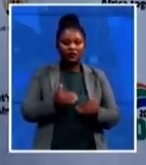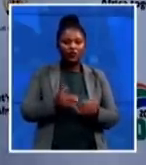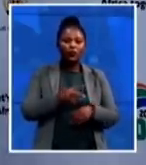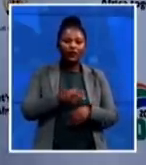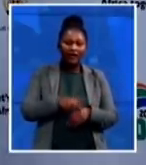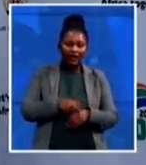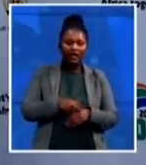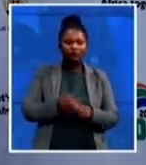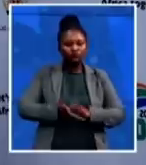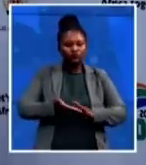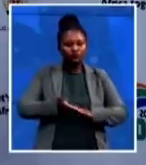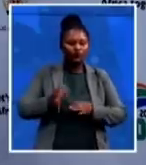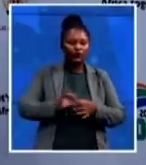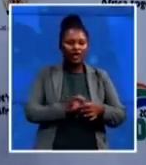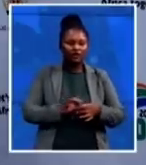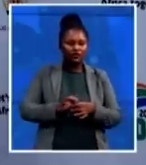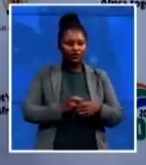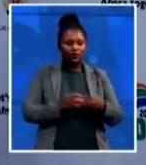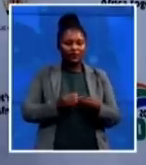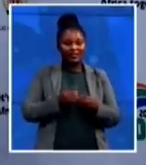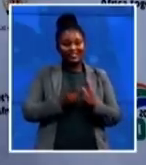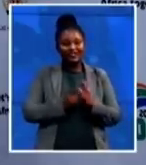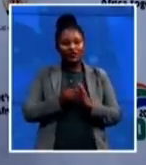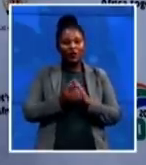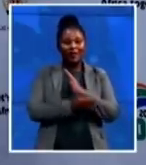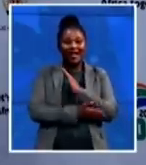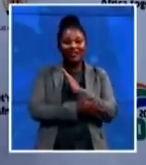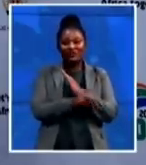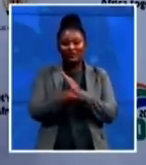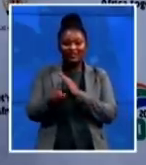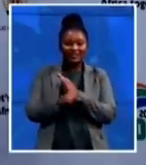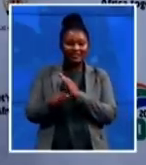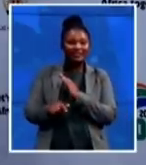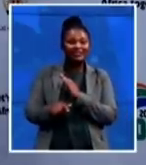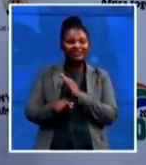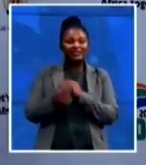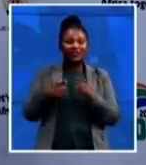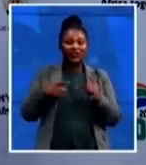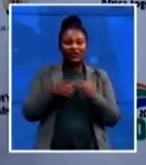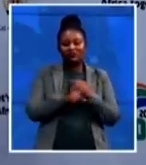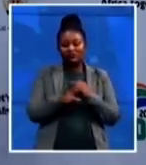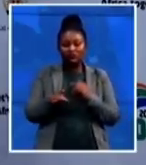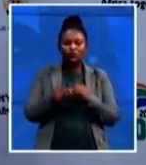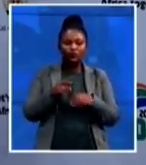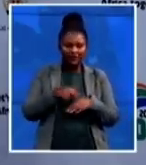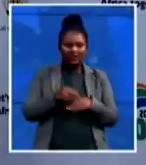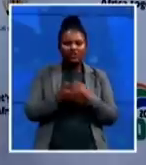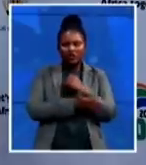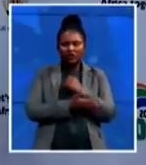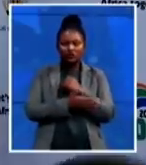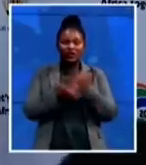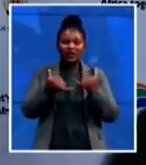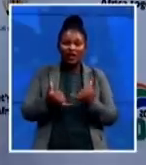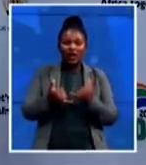developed countries for known reasons. For this country and its constitution is a champion of world